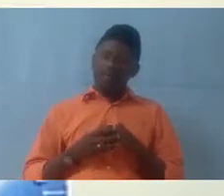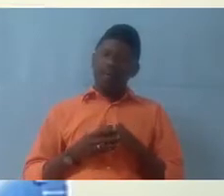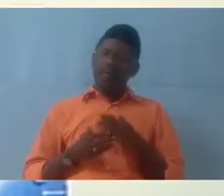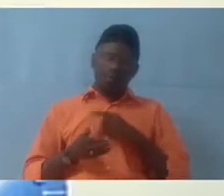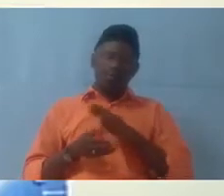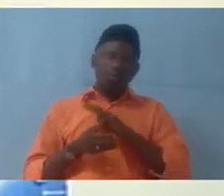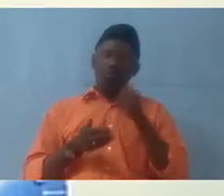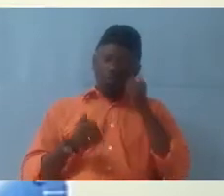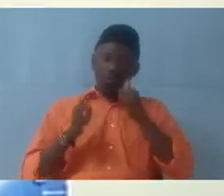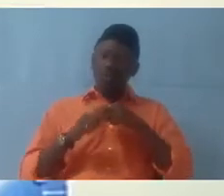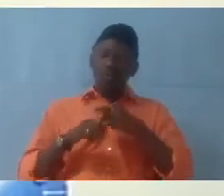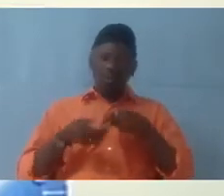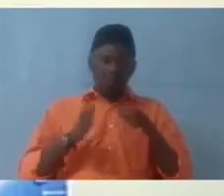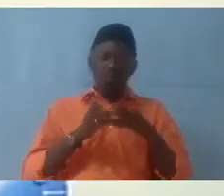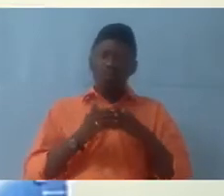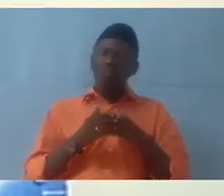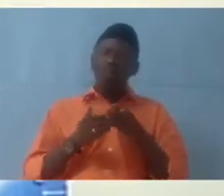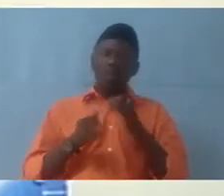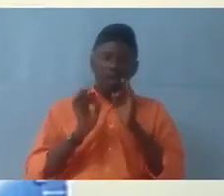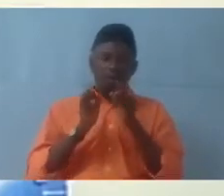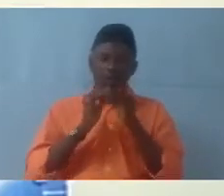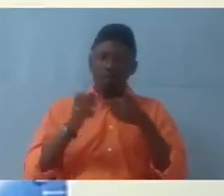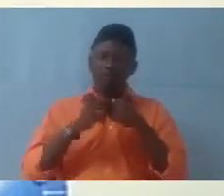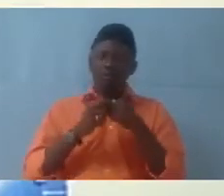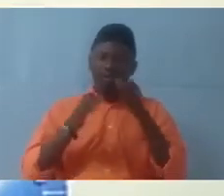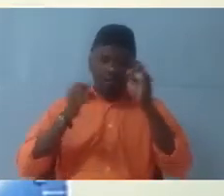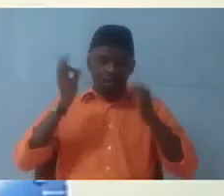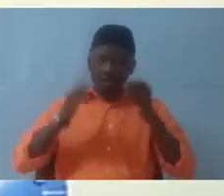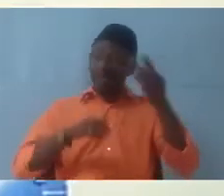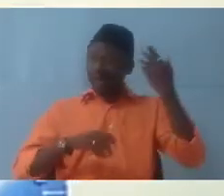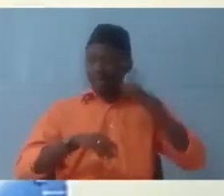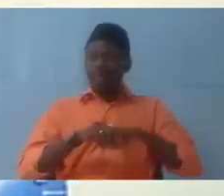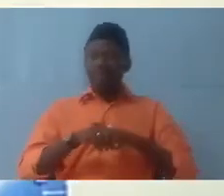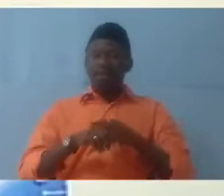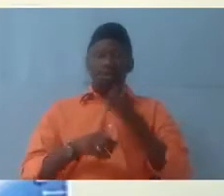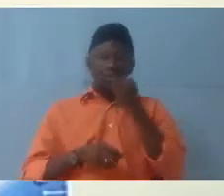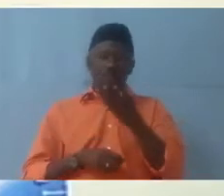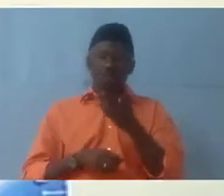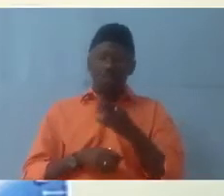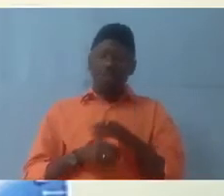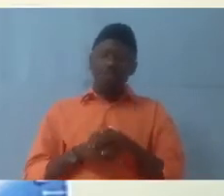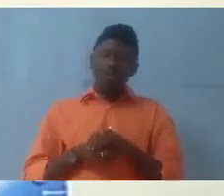time. I will say it was not unusual.